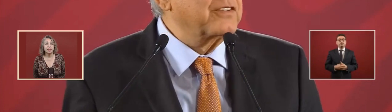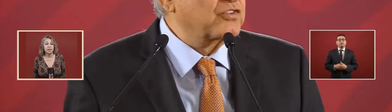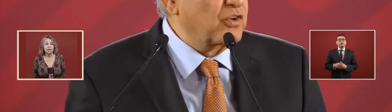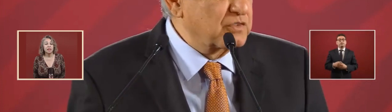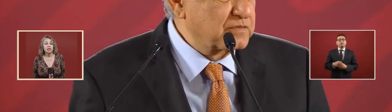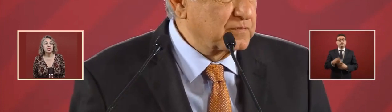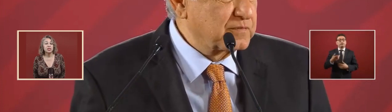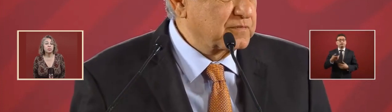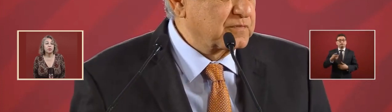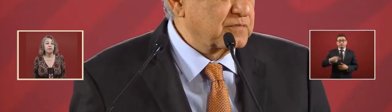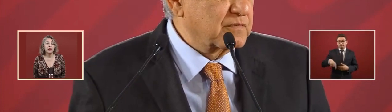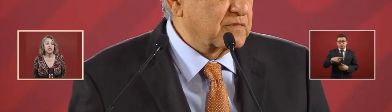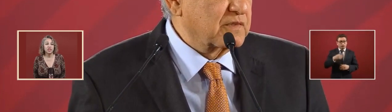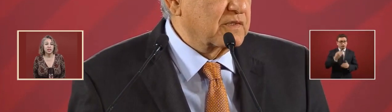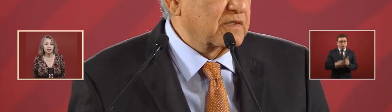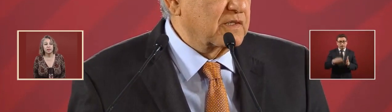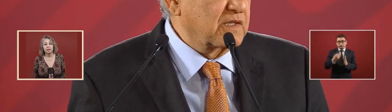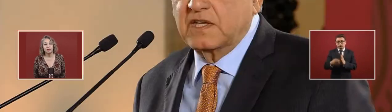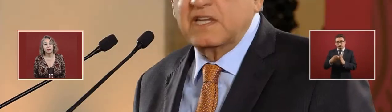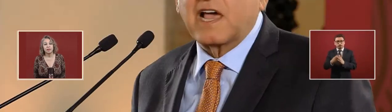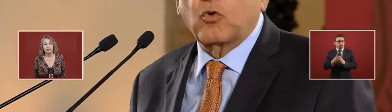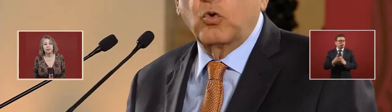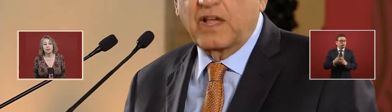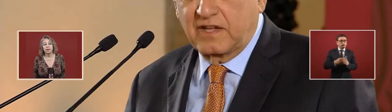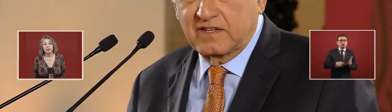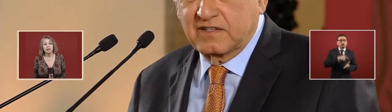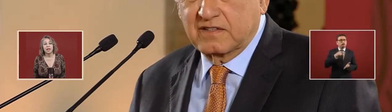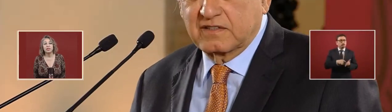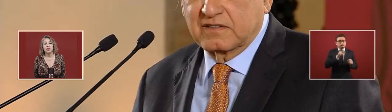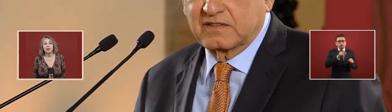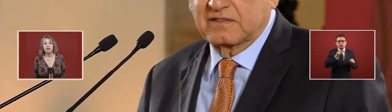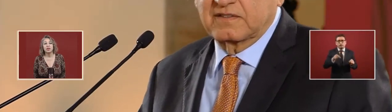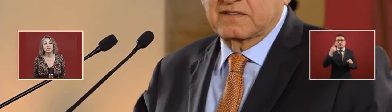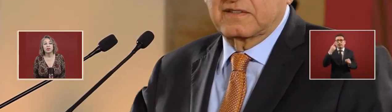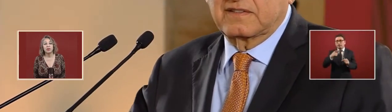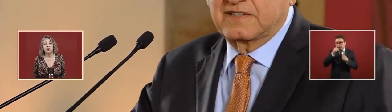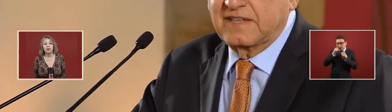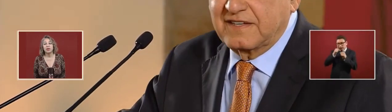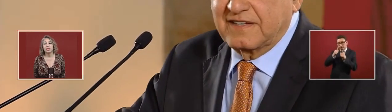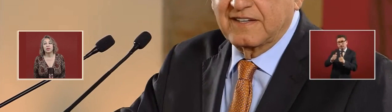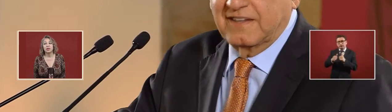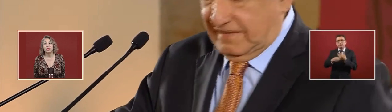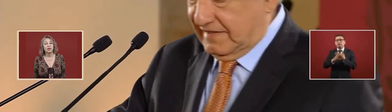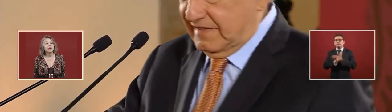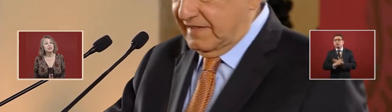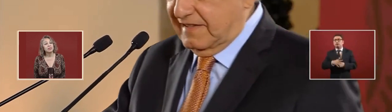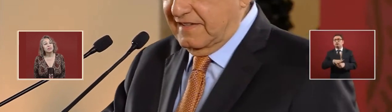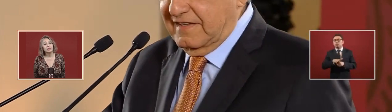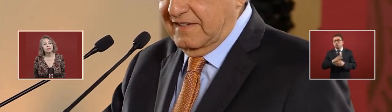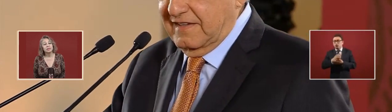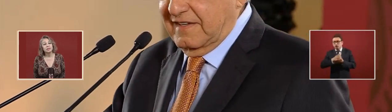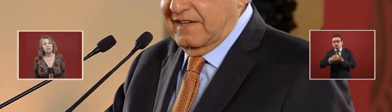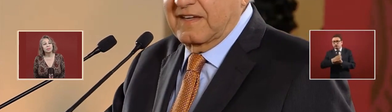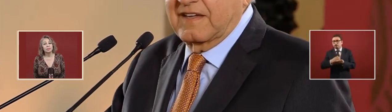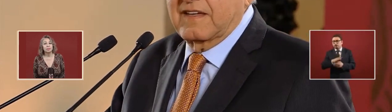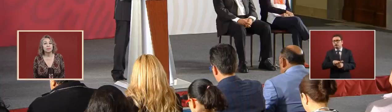attend to the prevention y la cura and the cure de